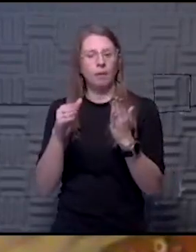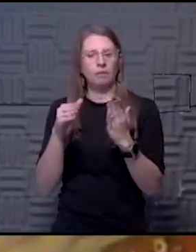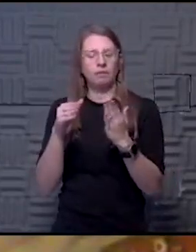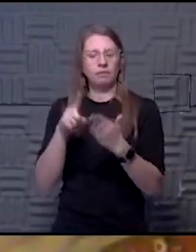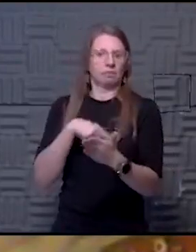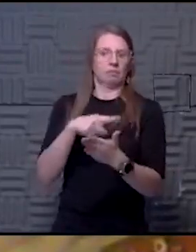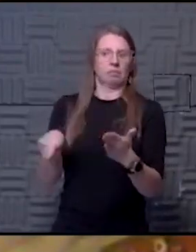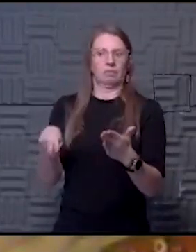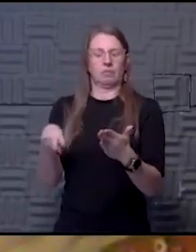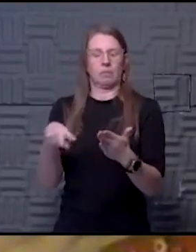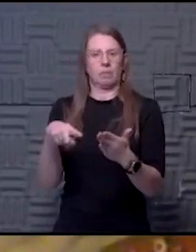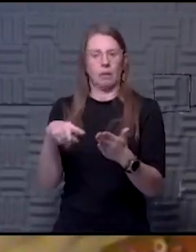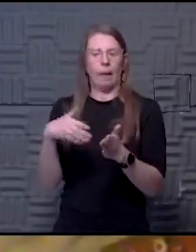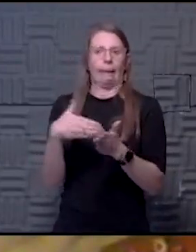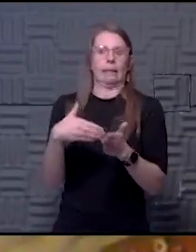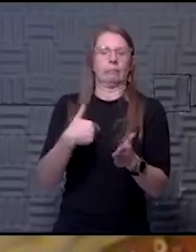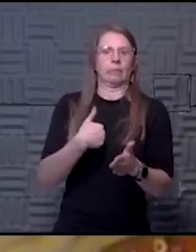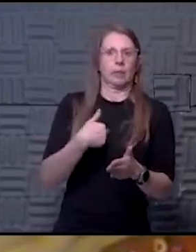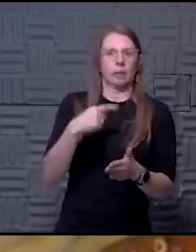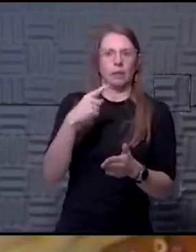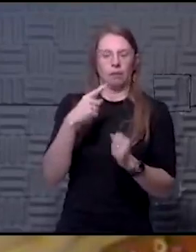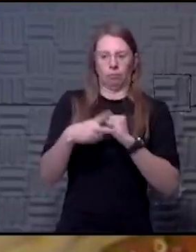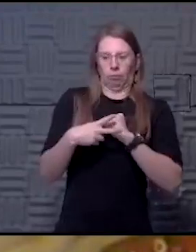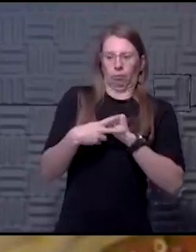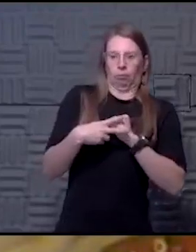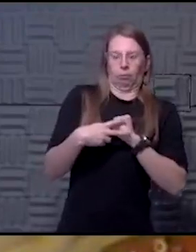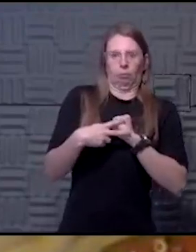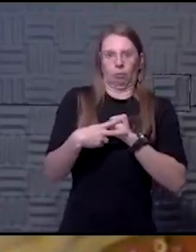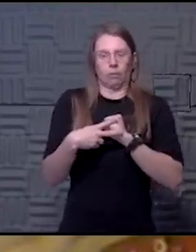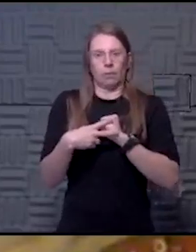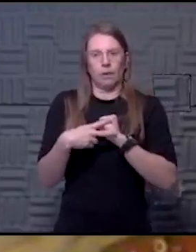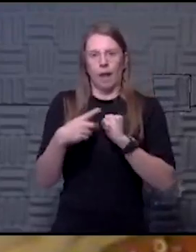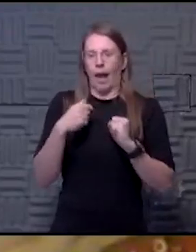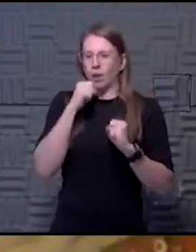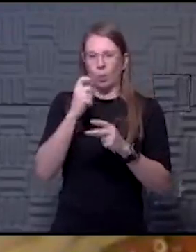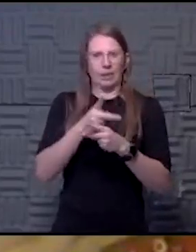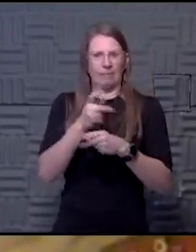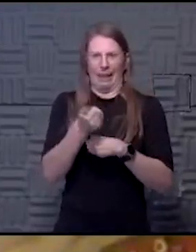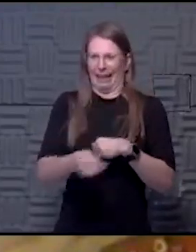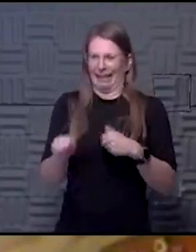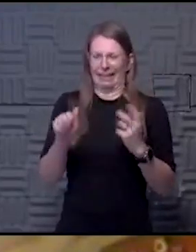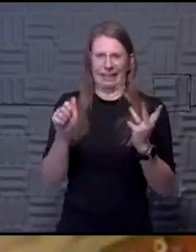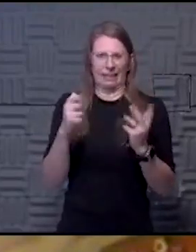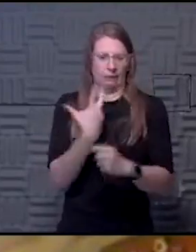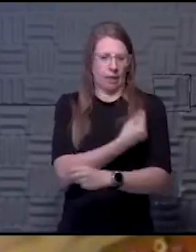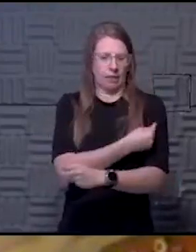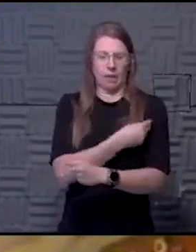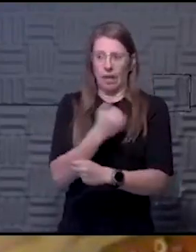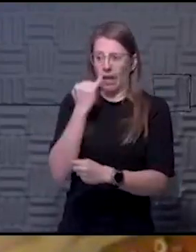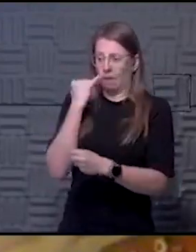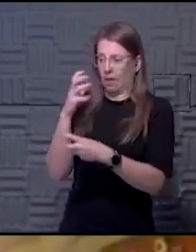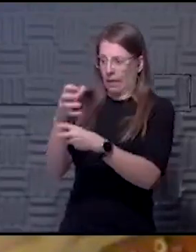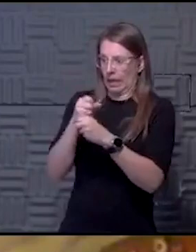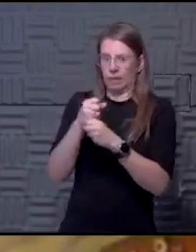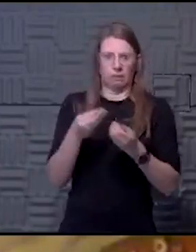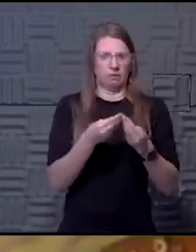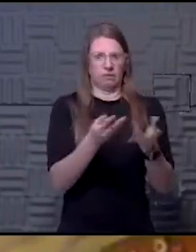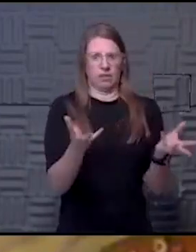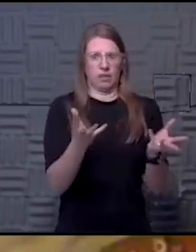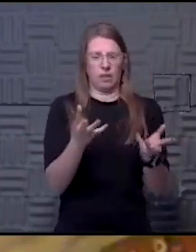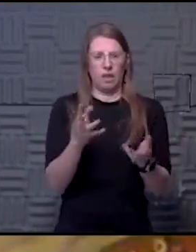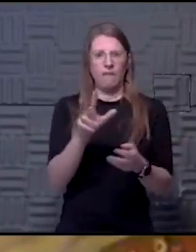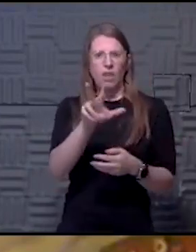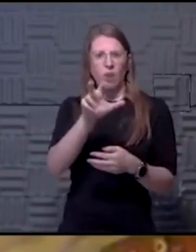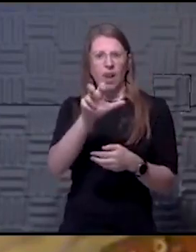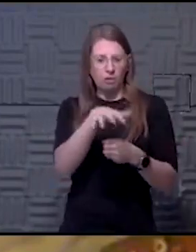toward me about hoarding it or something, and we don't keep any of the vaccine at the level of state. It goes out to we have about 300